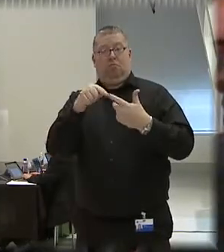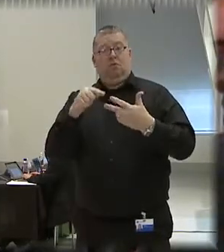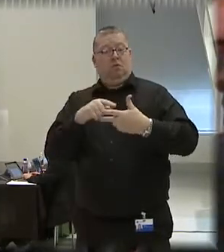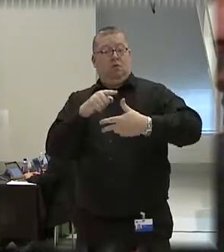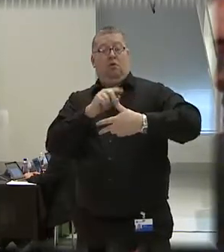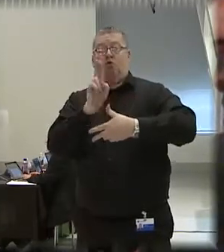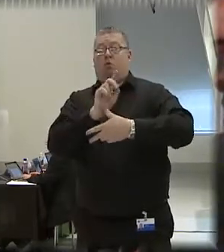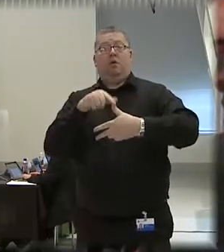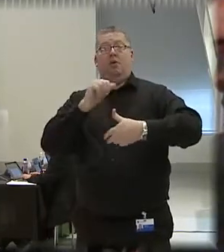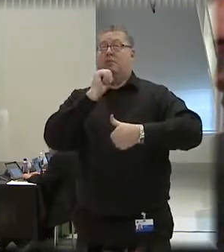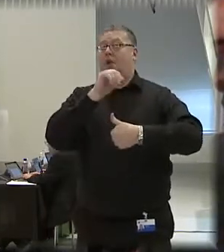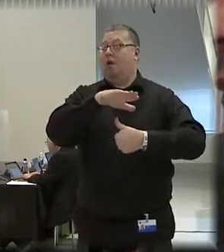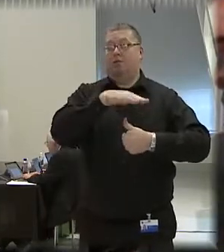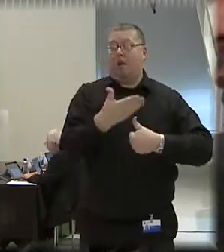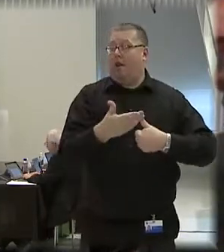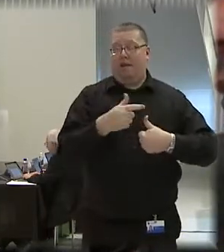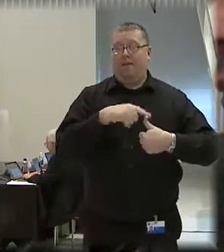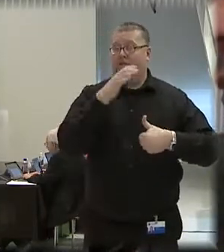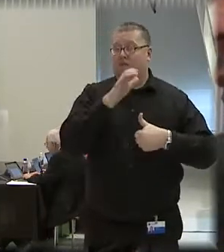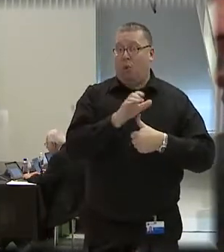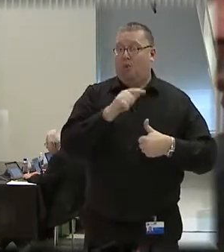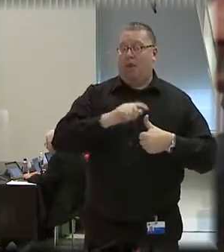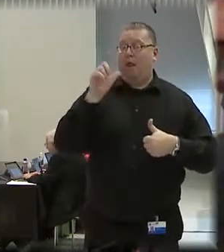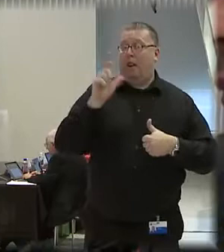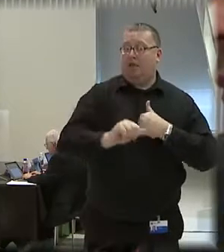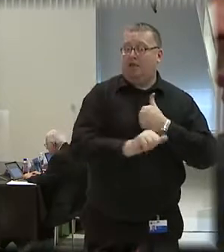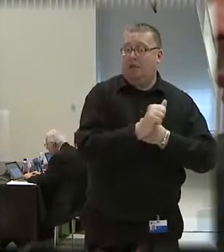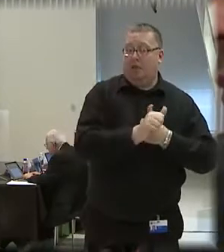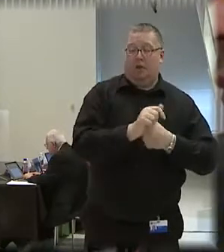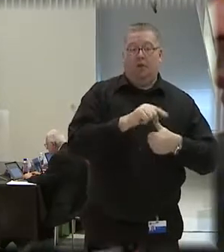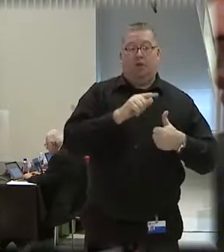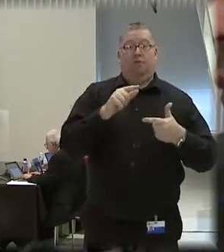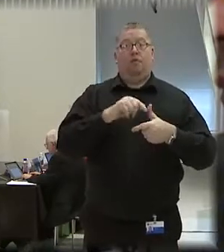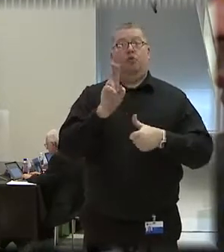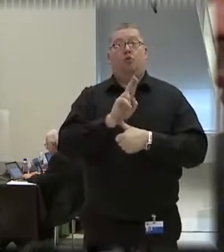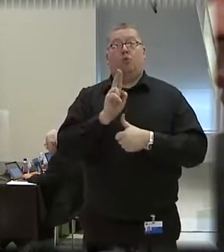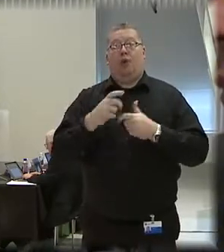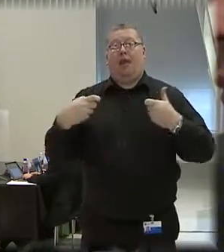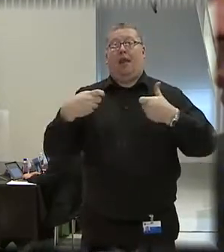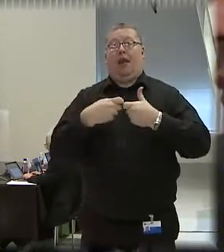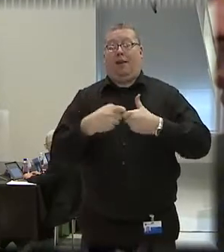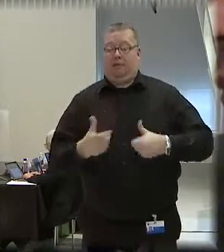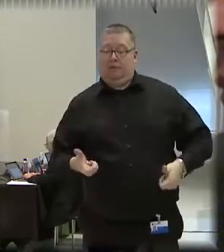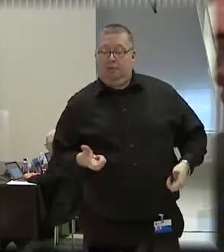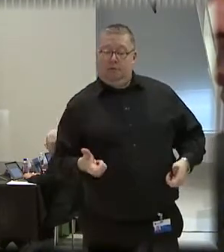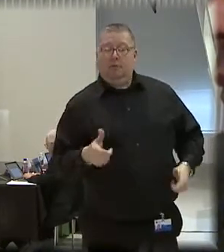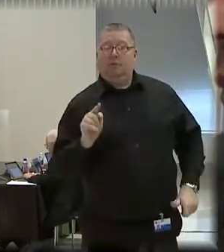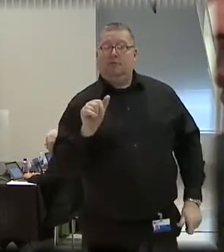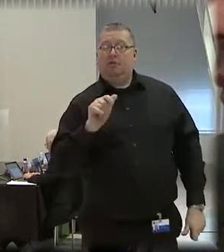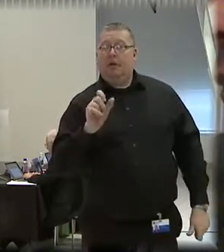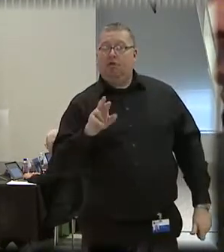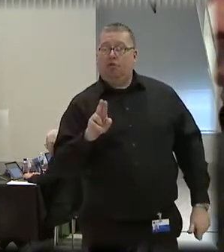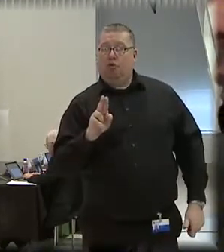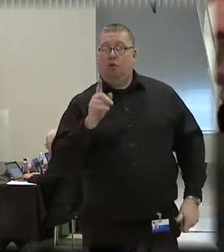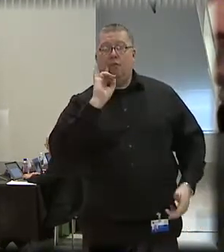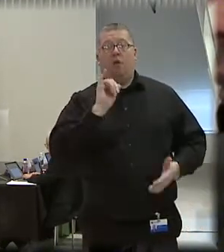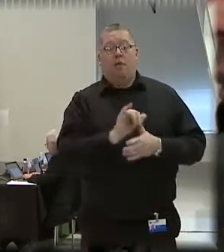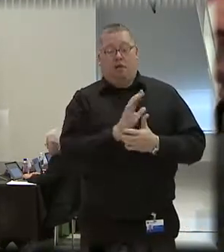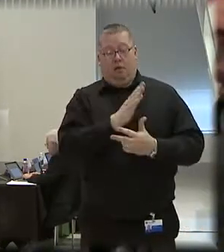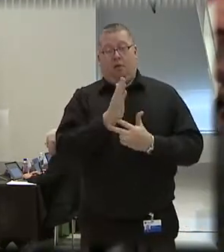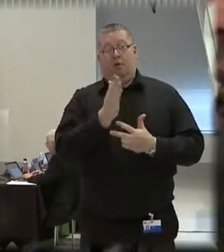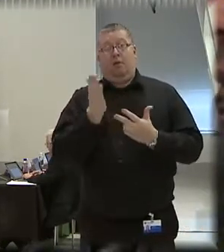of non-deadly and less lethal force, conducted electric weapon or the taser use and care, and then deadly